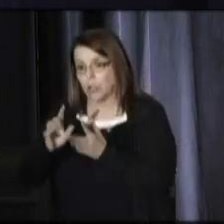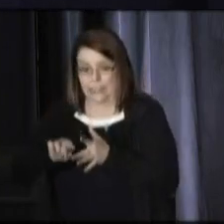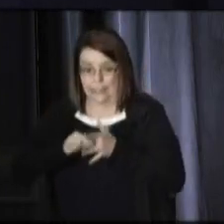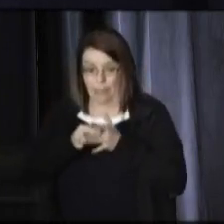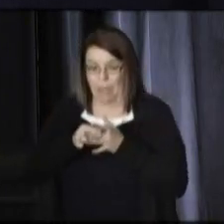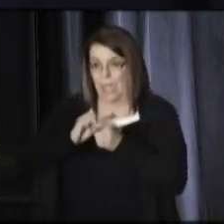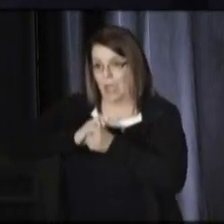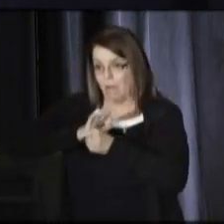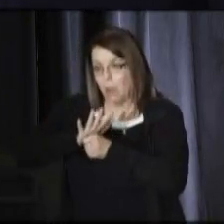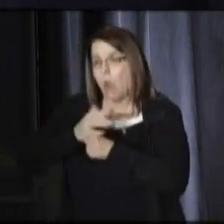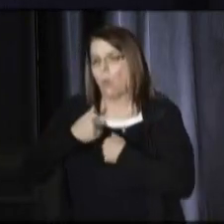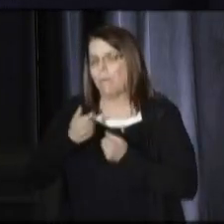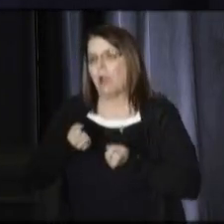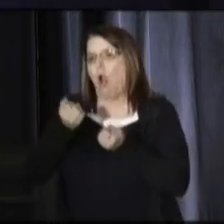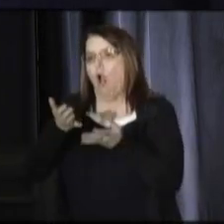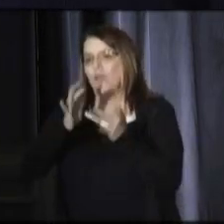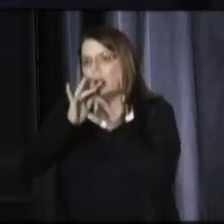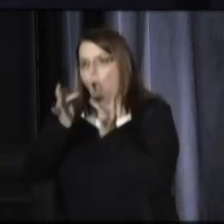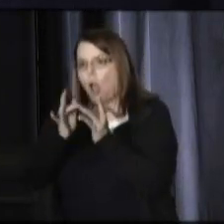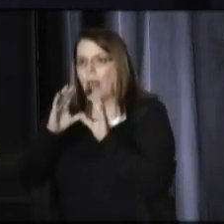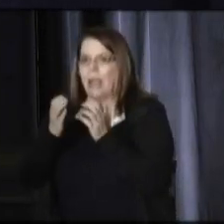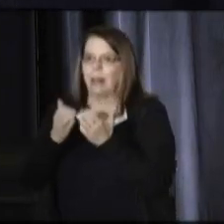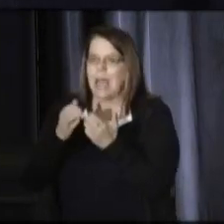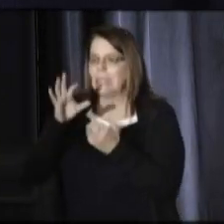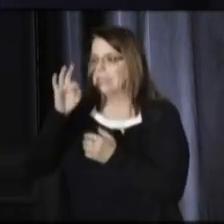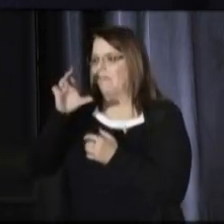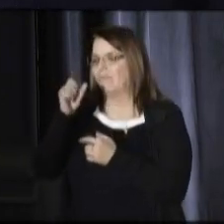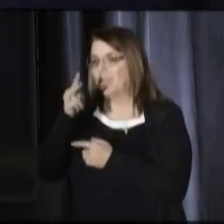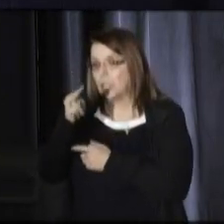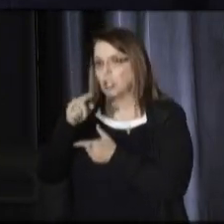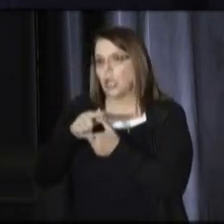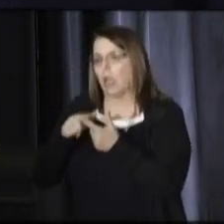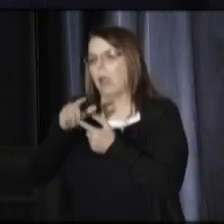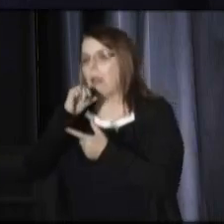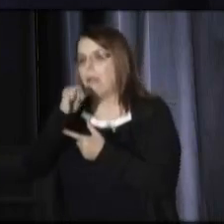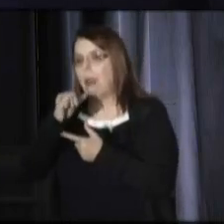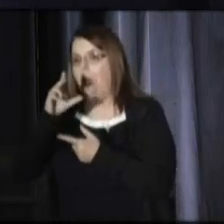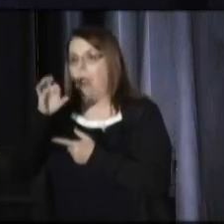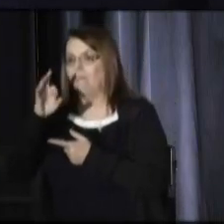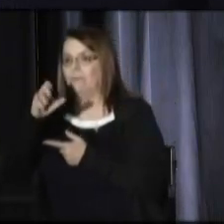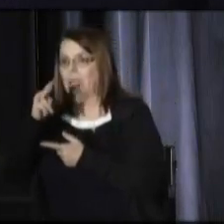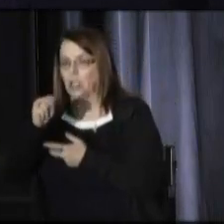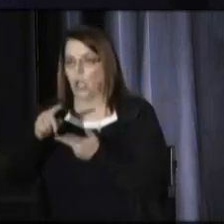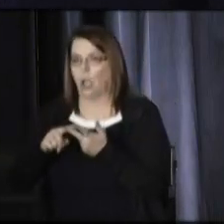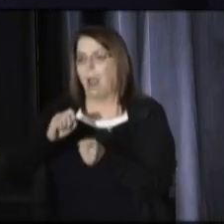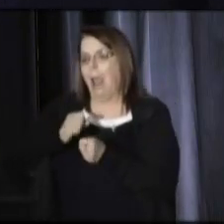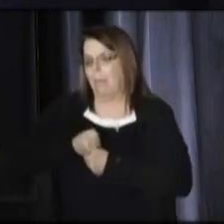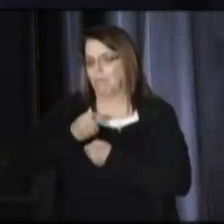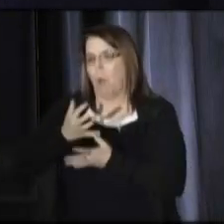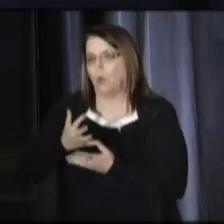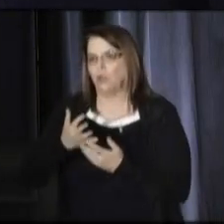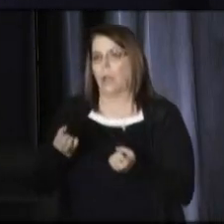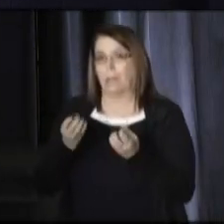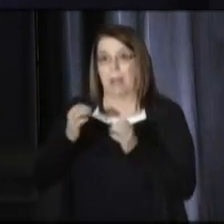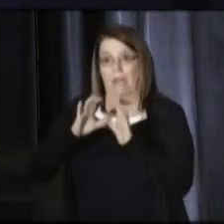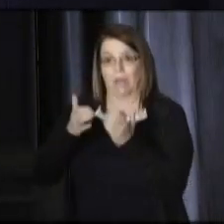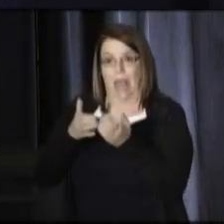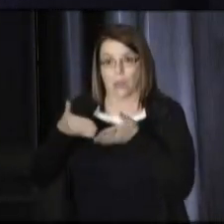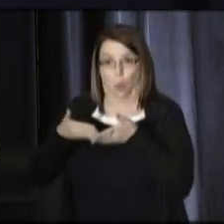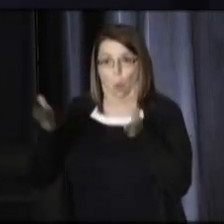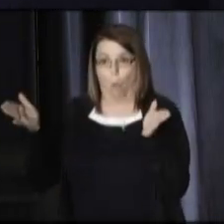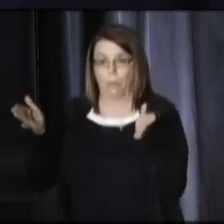10 regional groups stationed both across the country and internationally who host their own salons, readings, and workshops. This June,